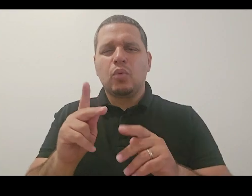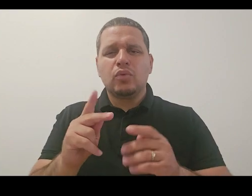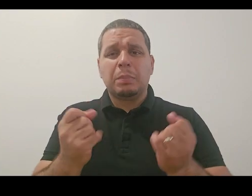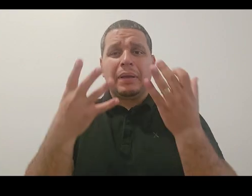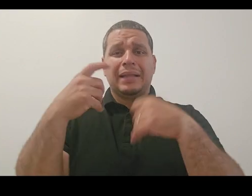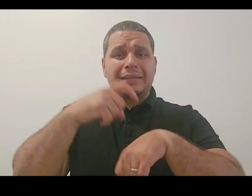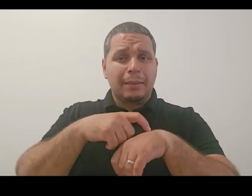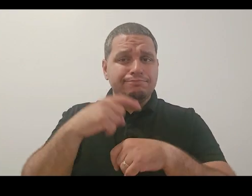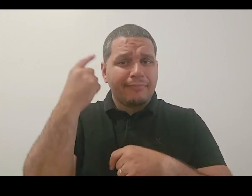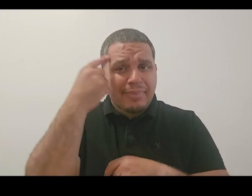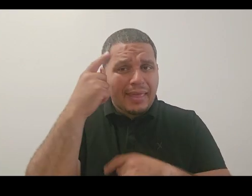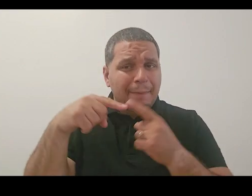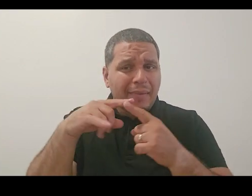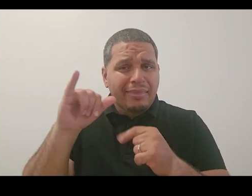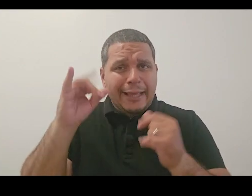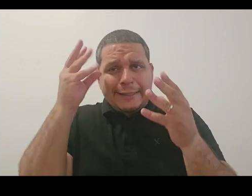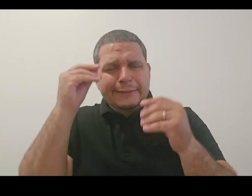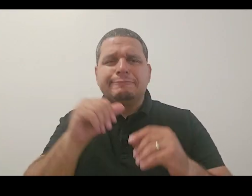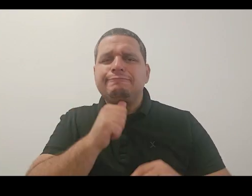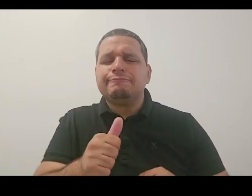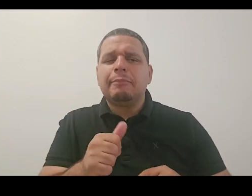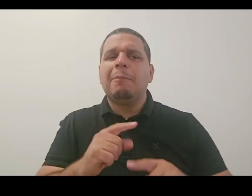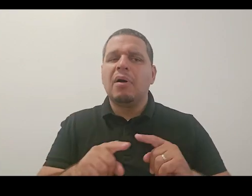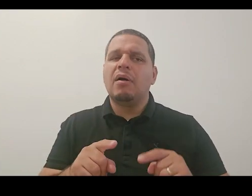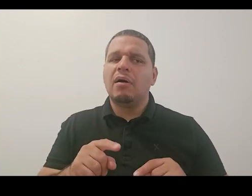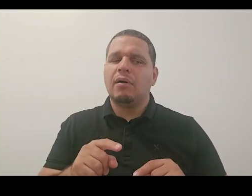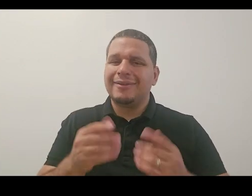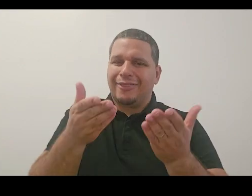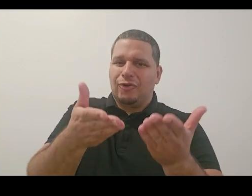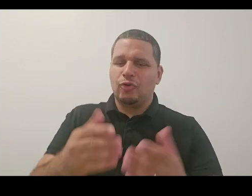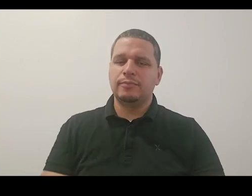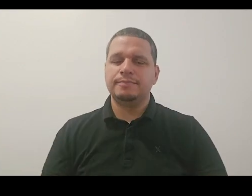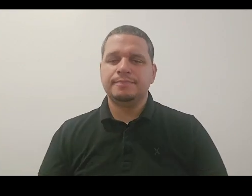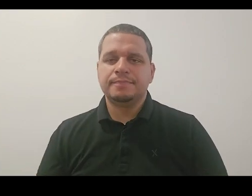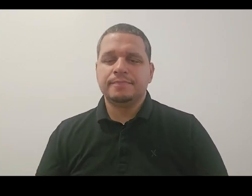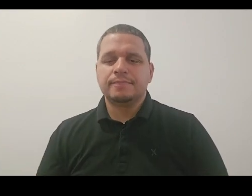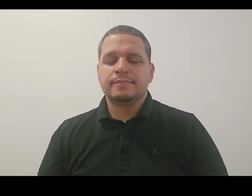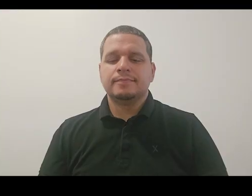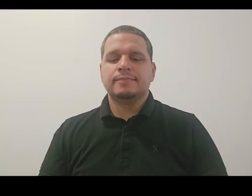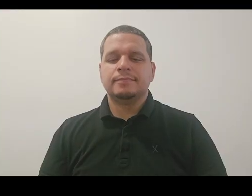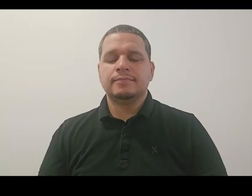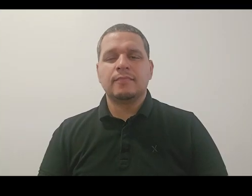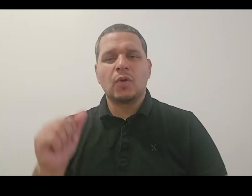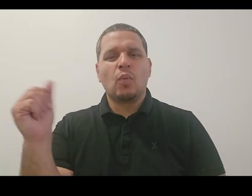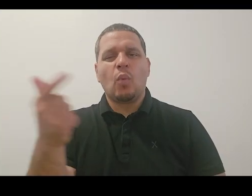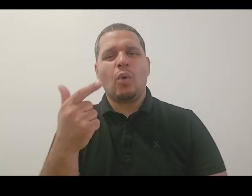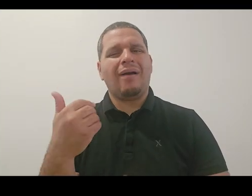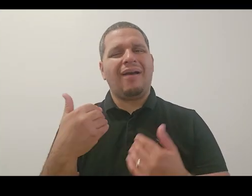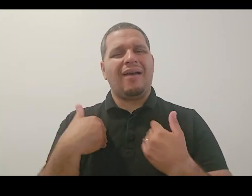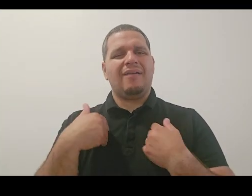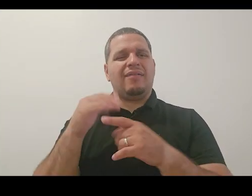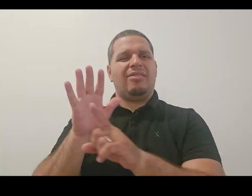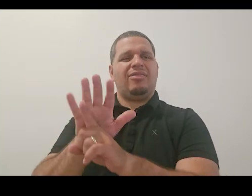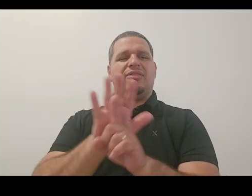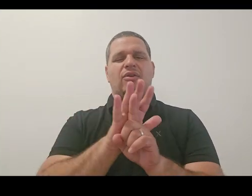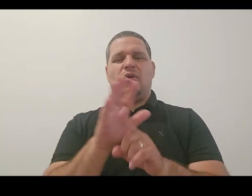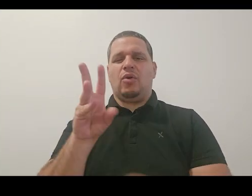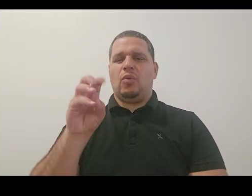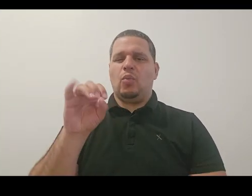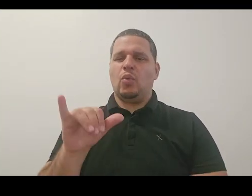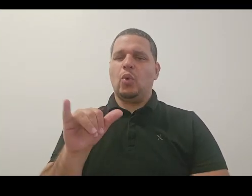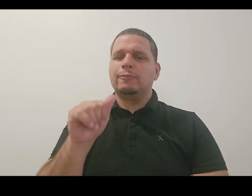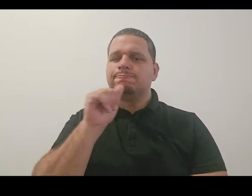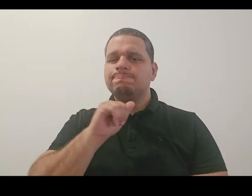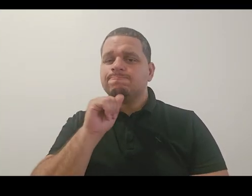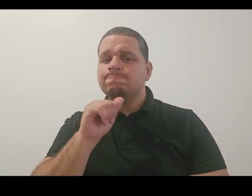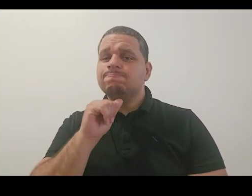about. Um, so, uh, there's just everyone has their own sort of way of dealing with these things. Some